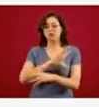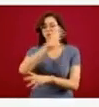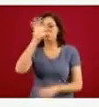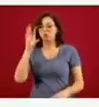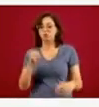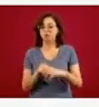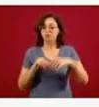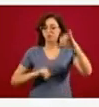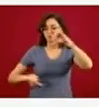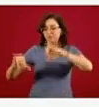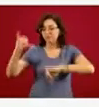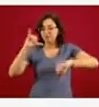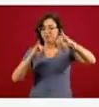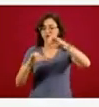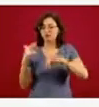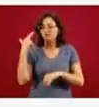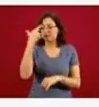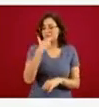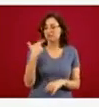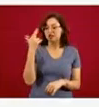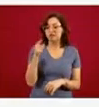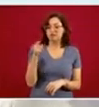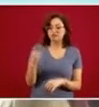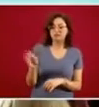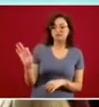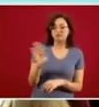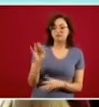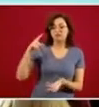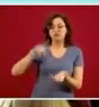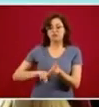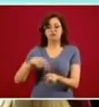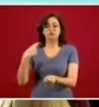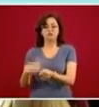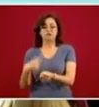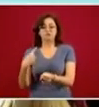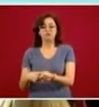and unfortunately we have 125 deaths.